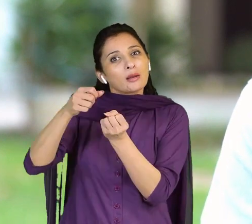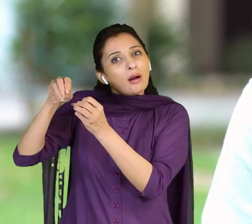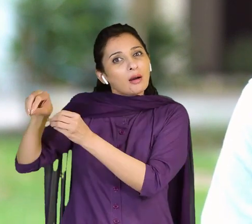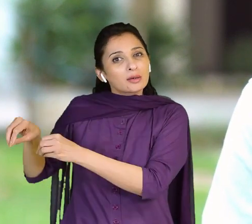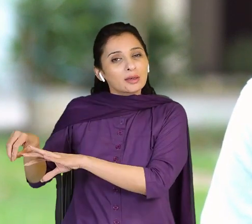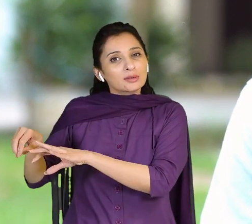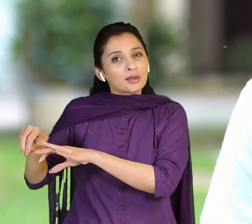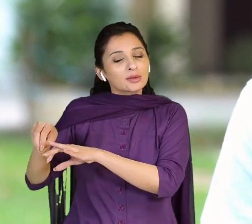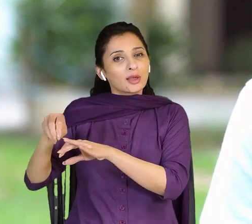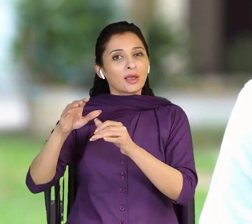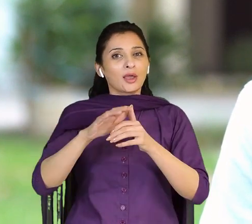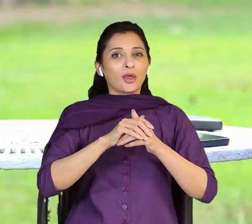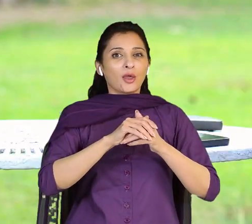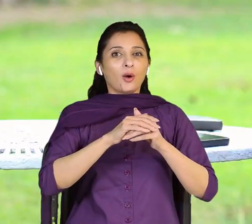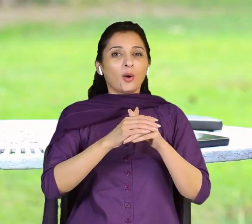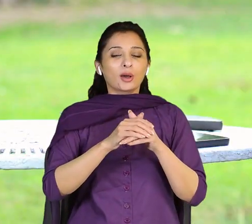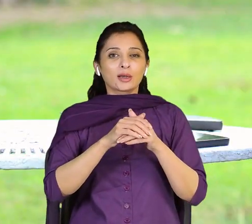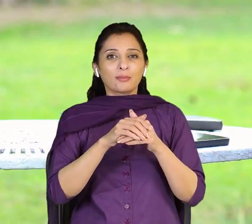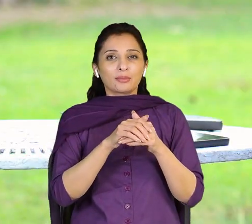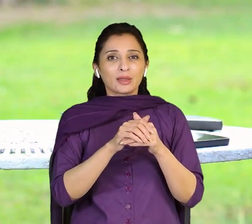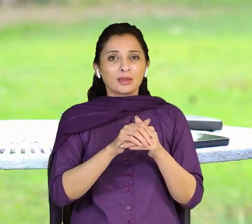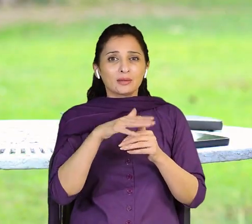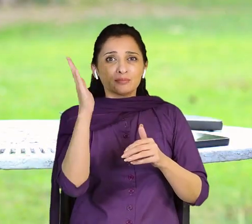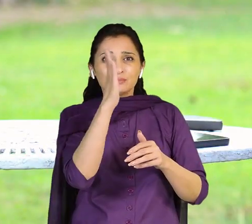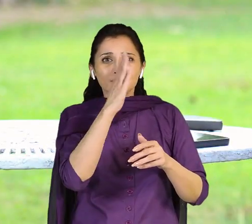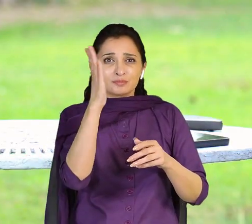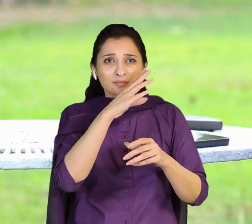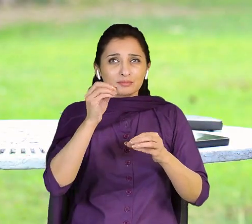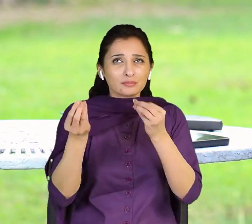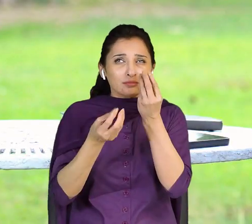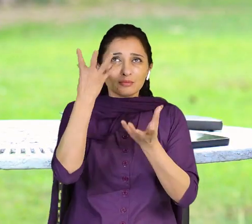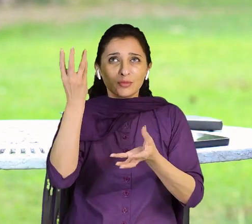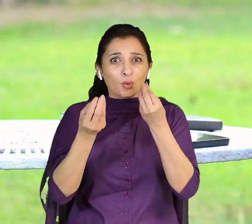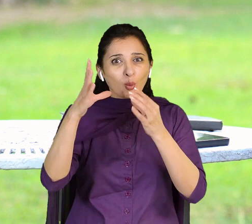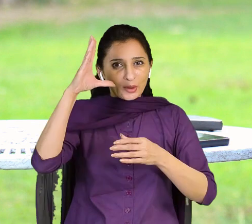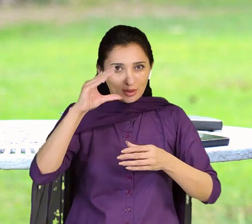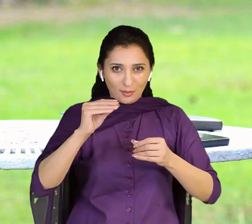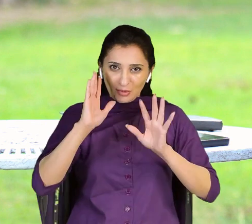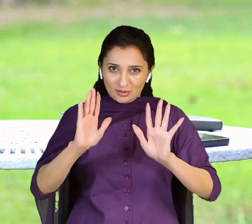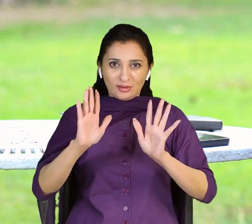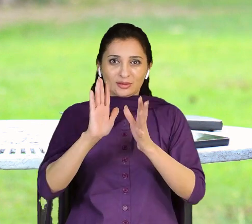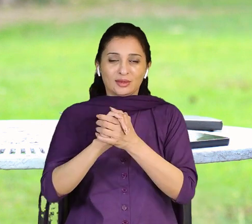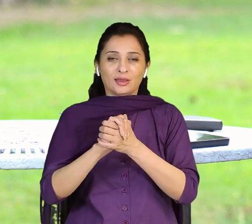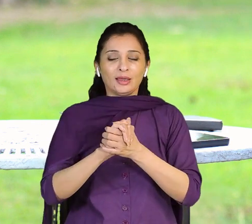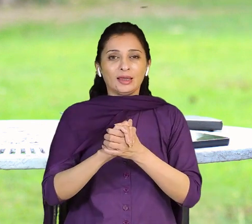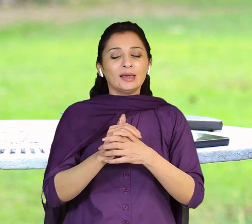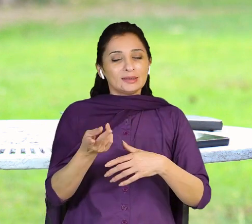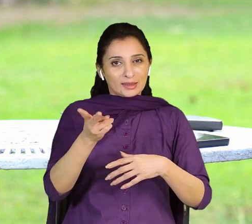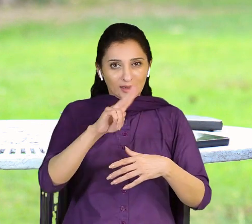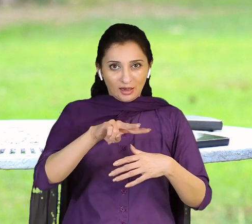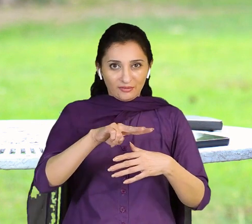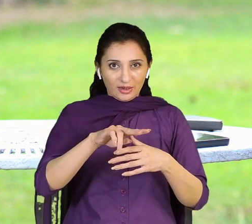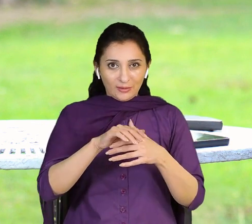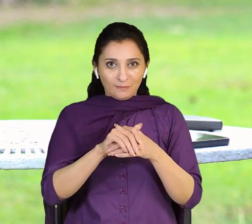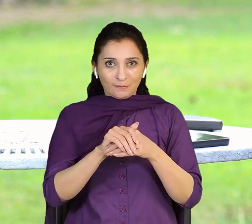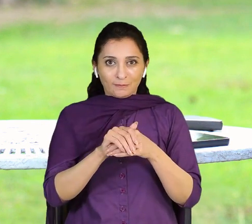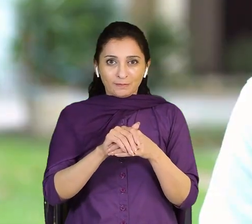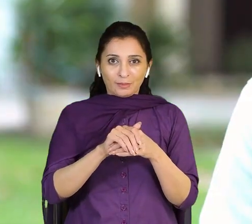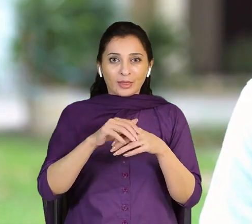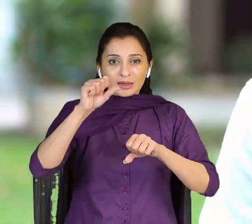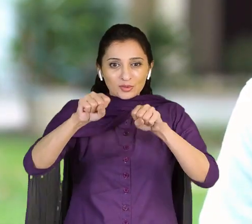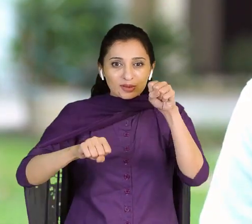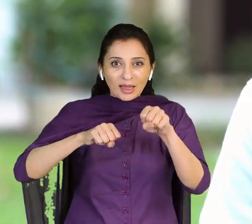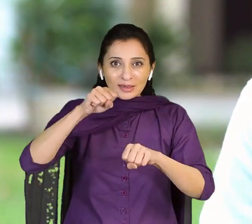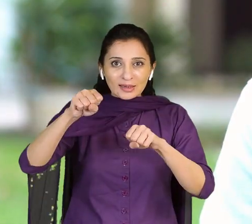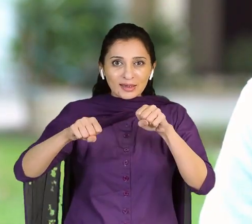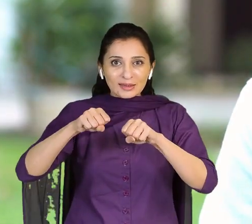that when you get rid of your cars, you're also going to improve the air pollution that has been occurring around in our city.